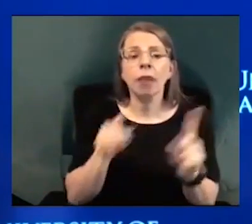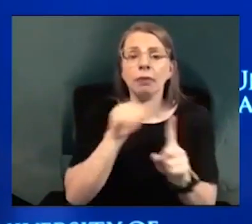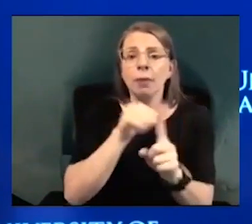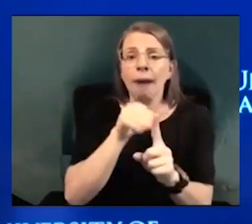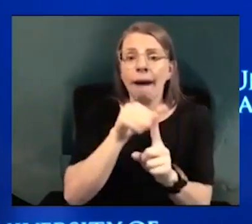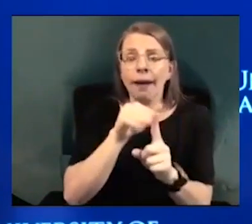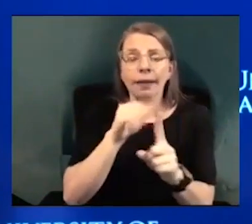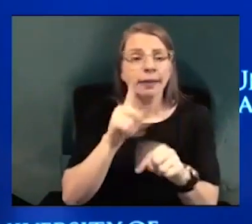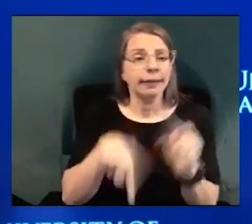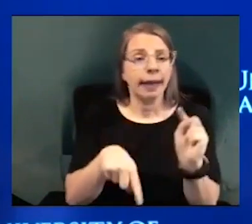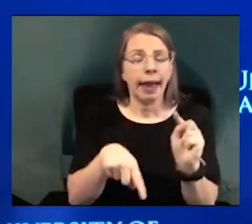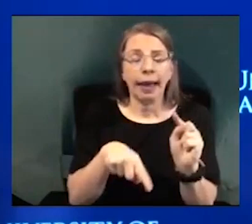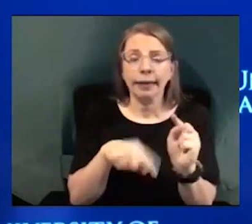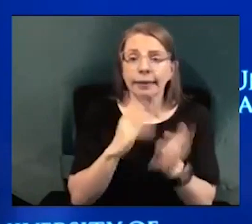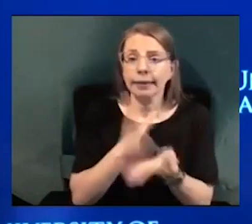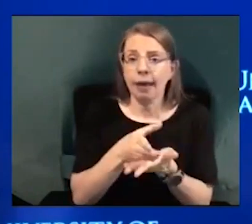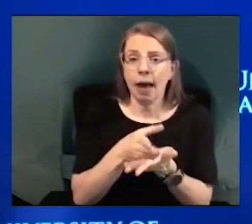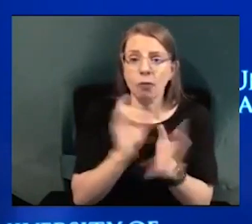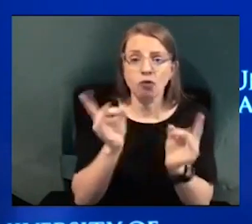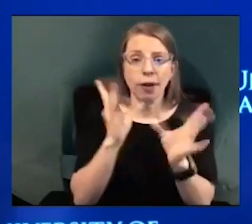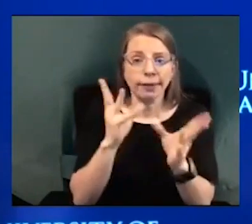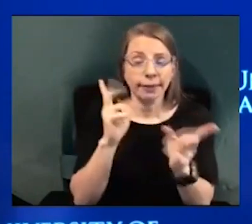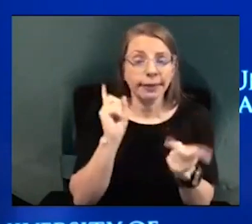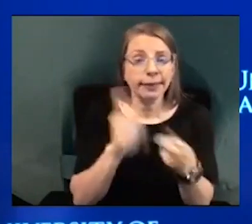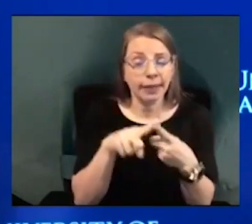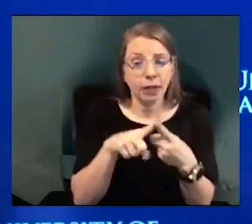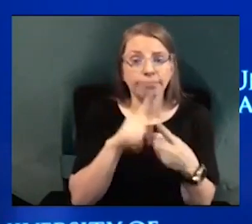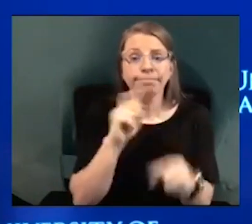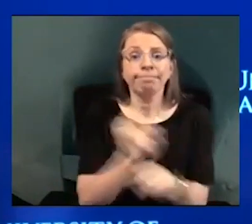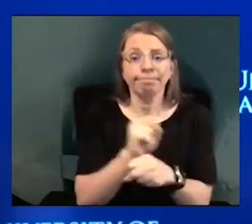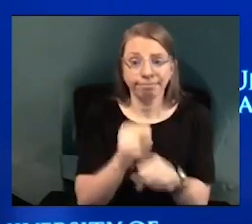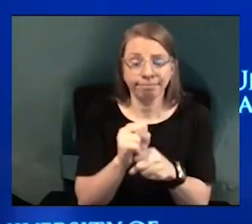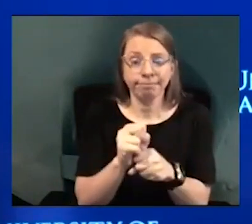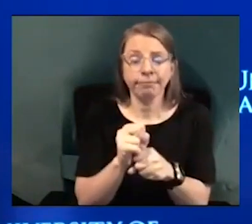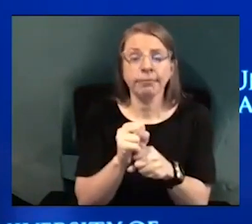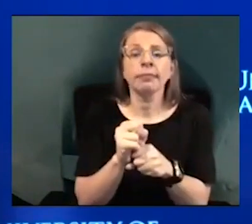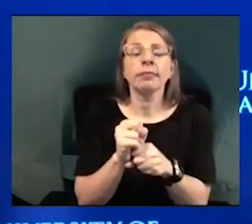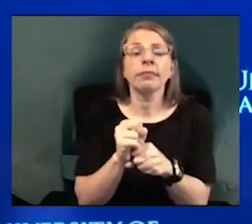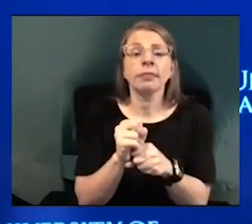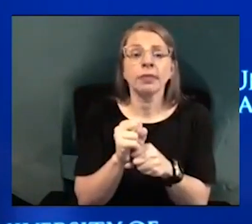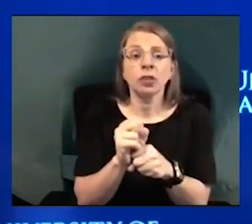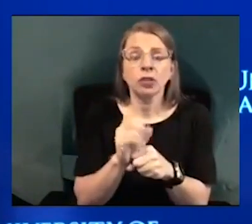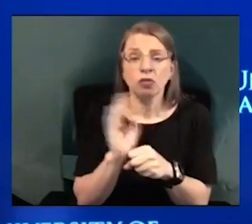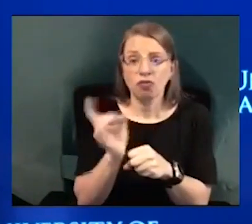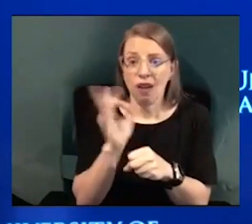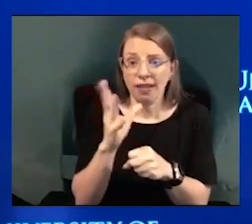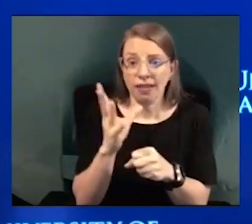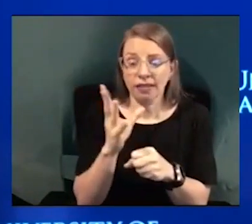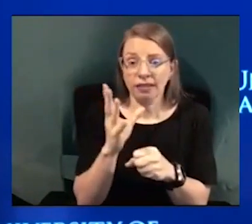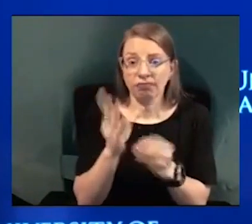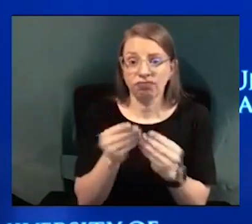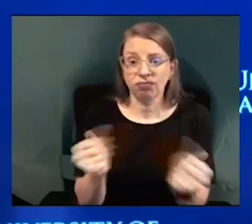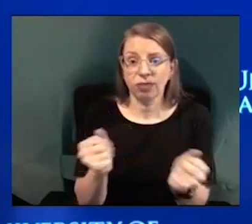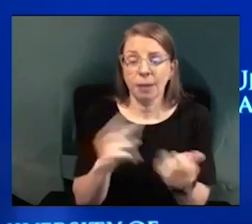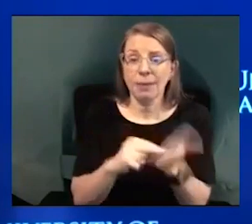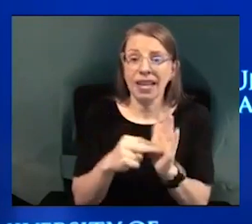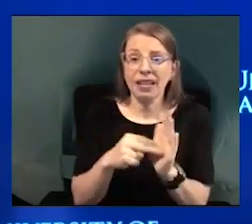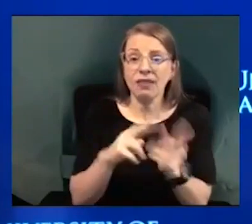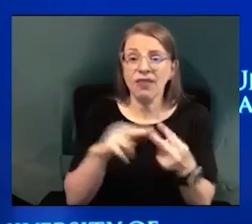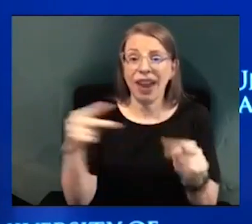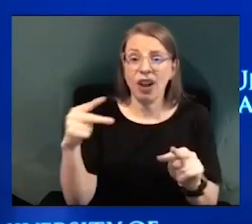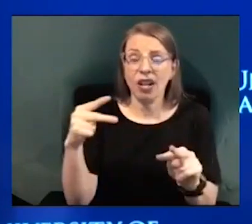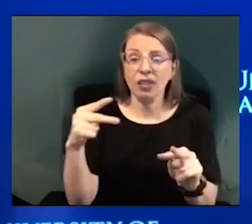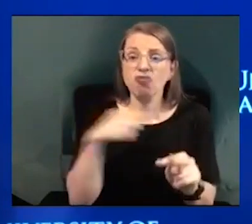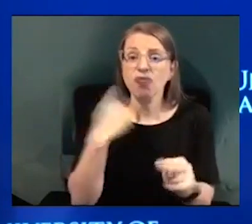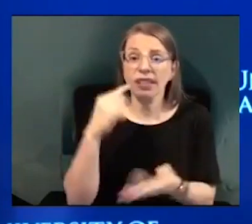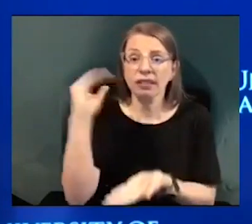the crisis until we really get out of the crisis, which is the risk of variants drop dramatically. The way the risk of variants drop